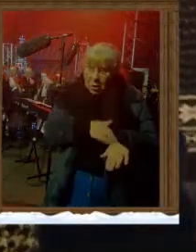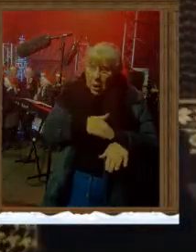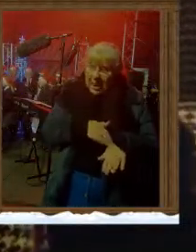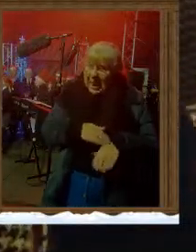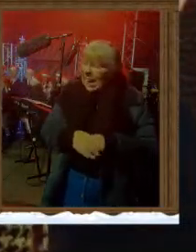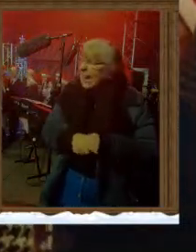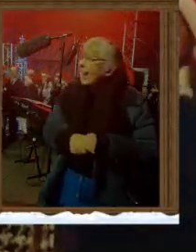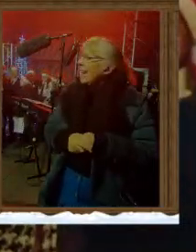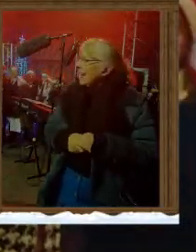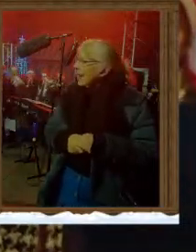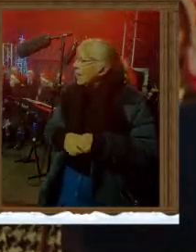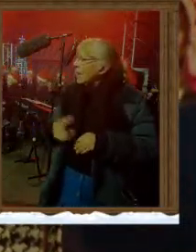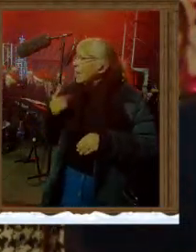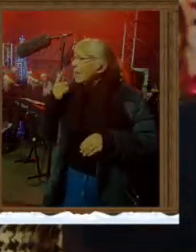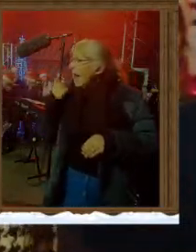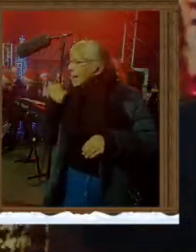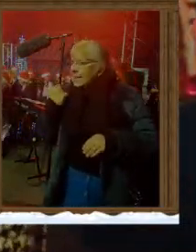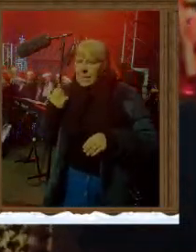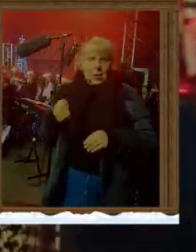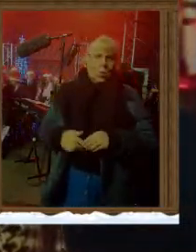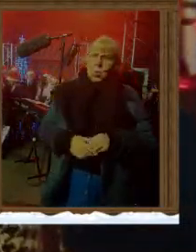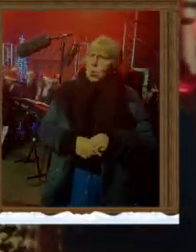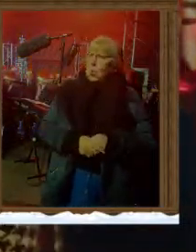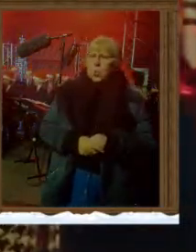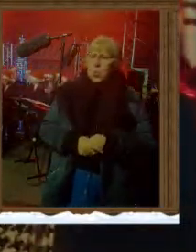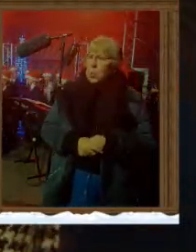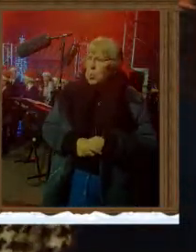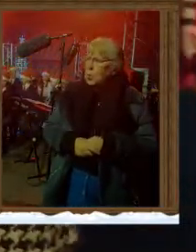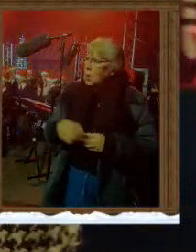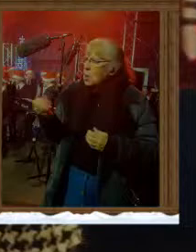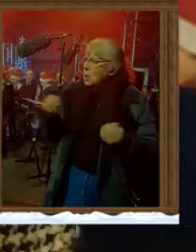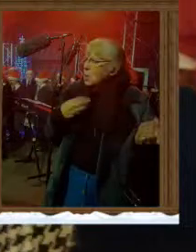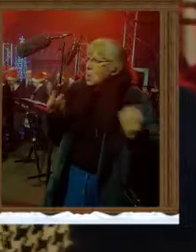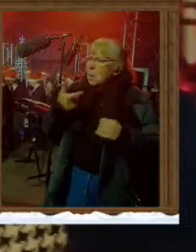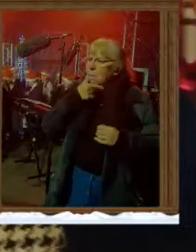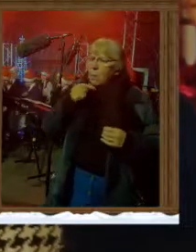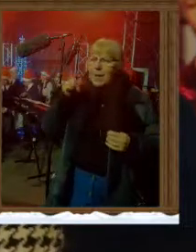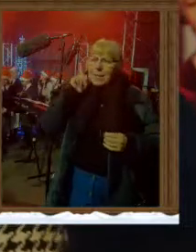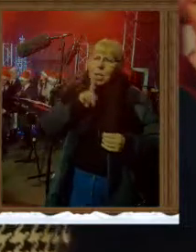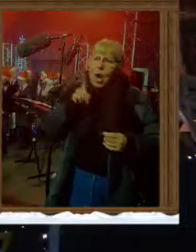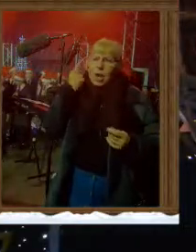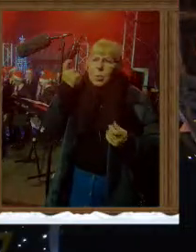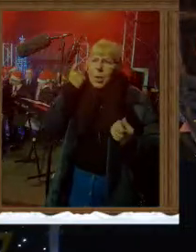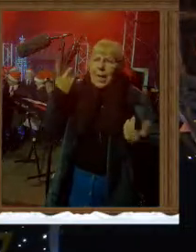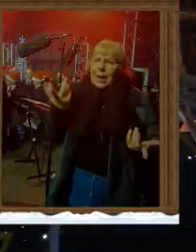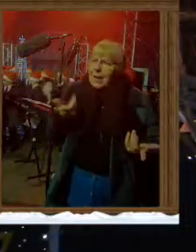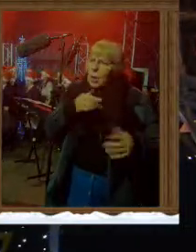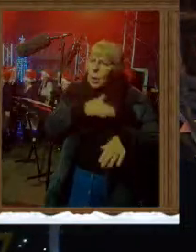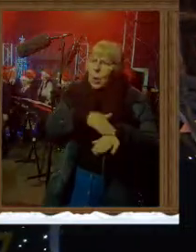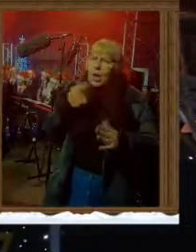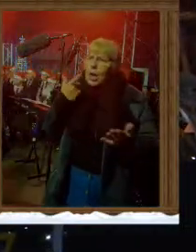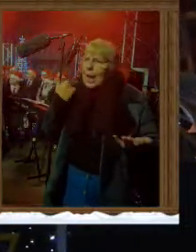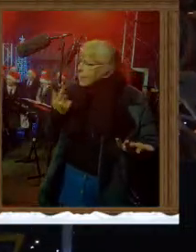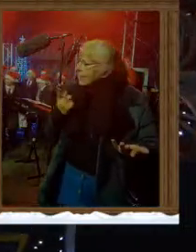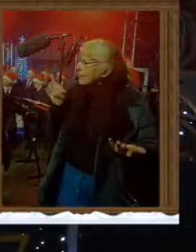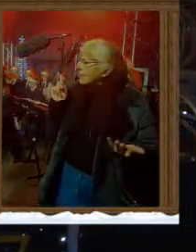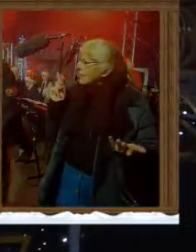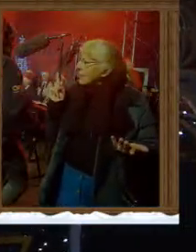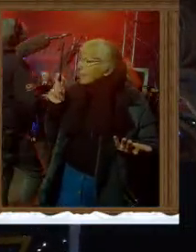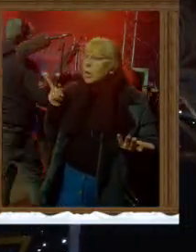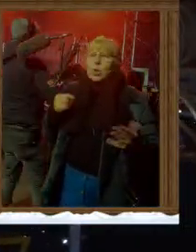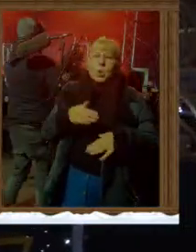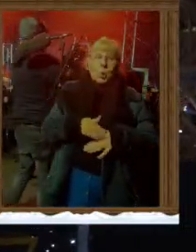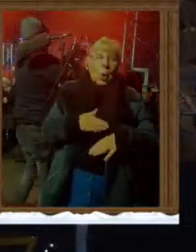Yes. Nice. No. What do you think, boys and girls? Am I on the naughty or nice list?